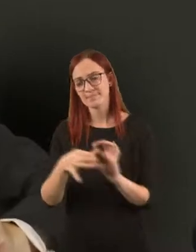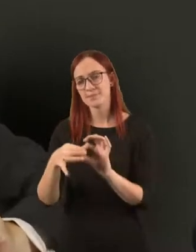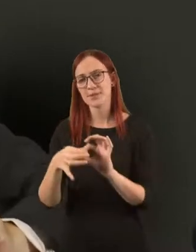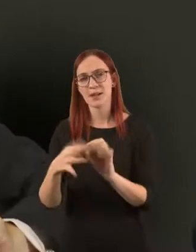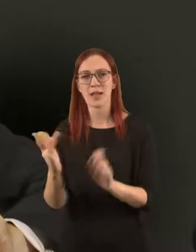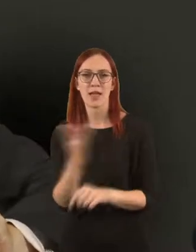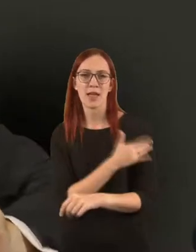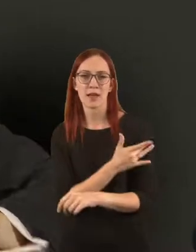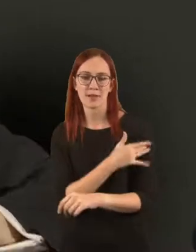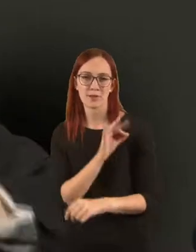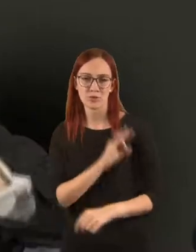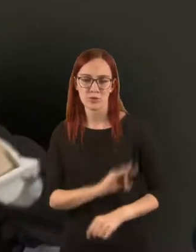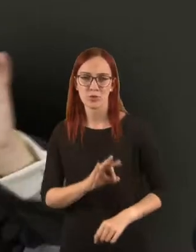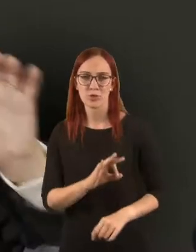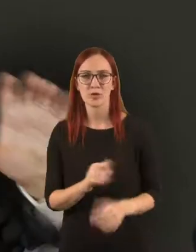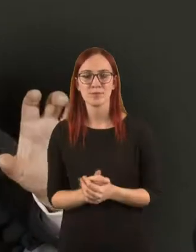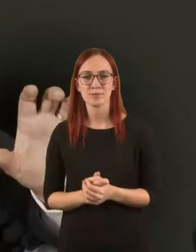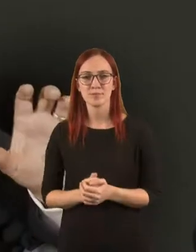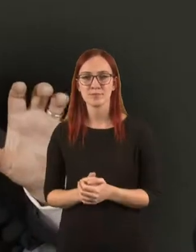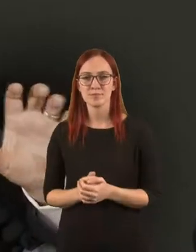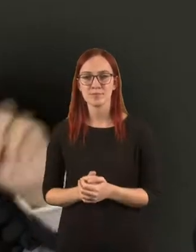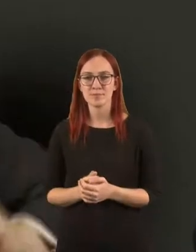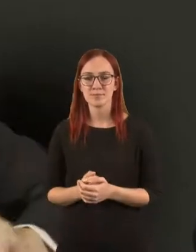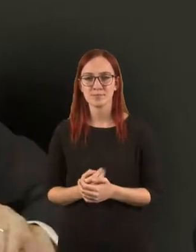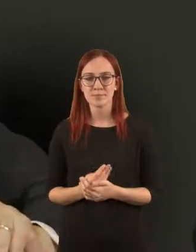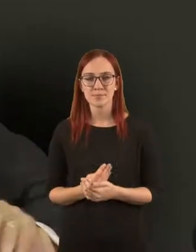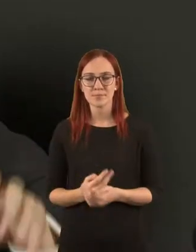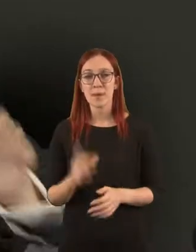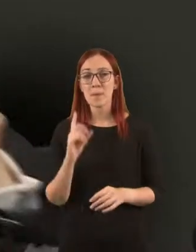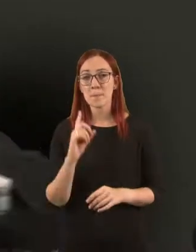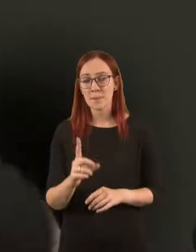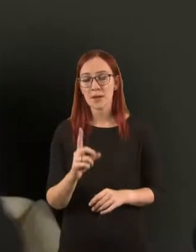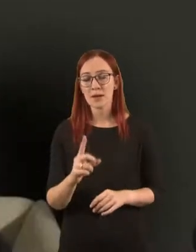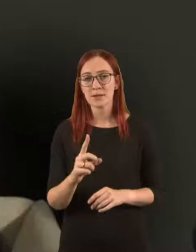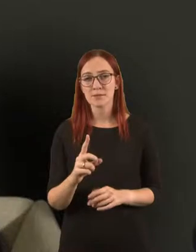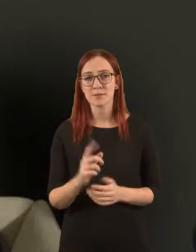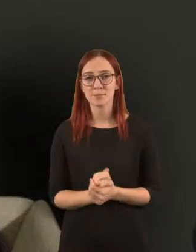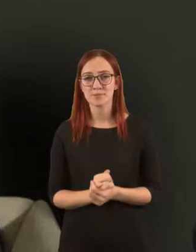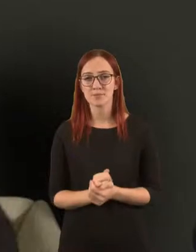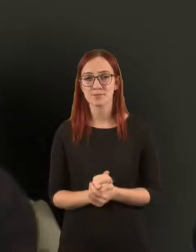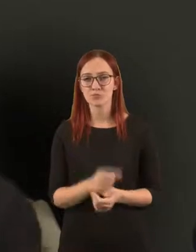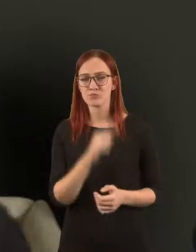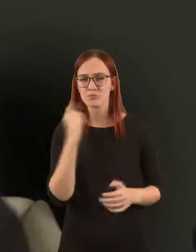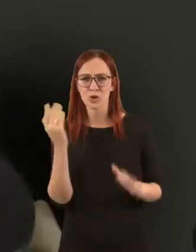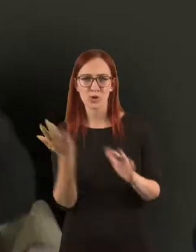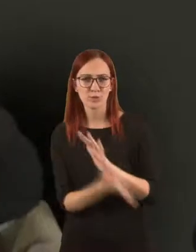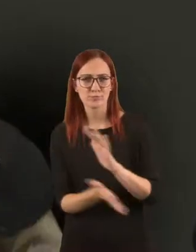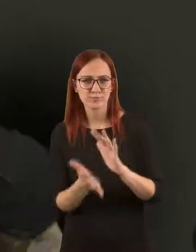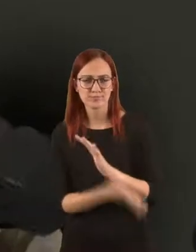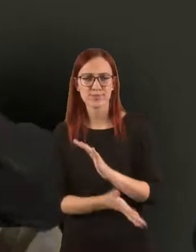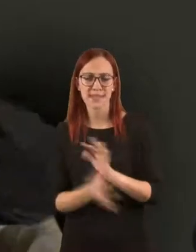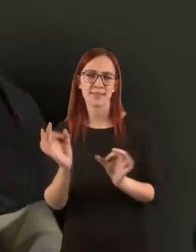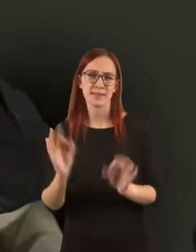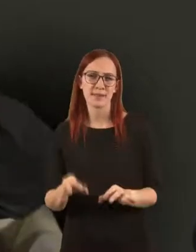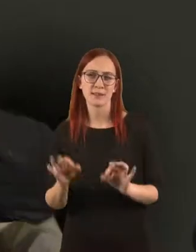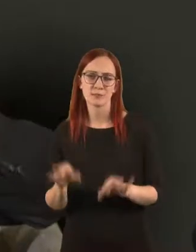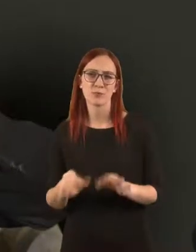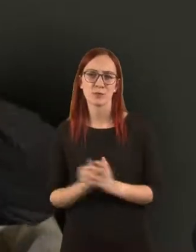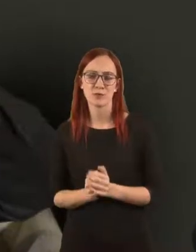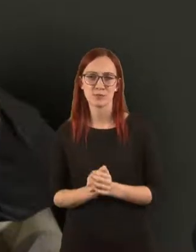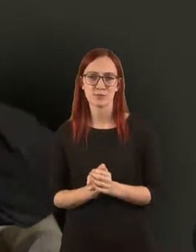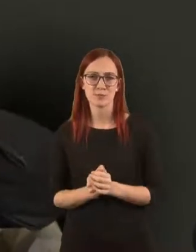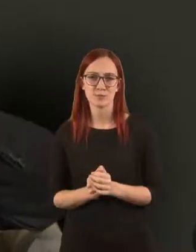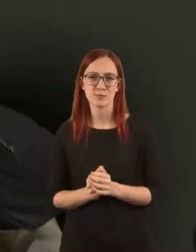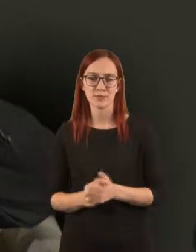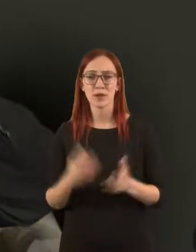taxes, but mainly in the road sector. There are other sectors that can balance that effective